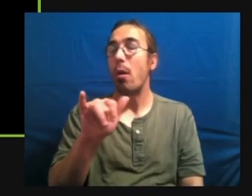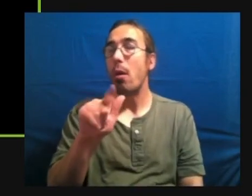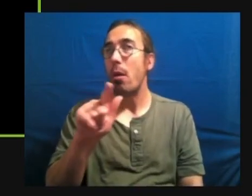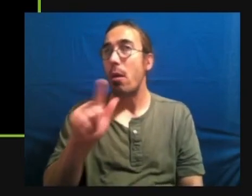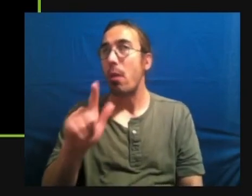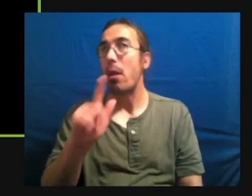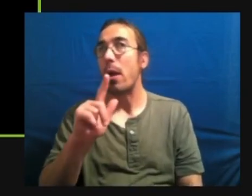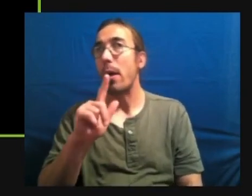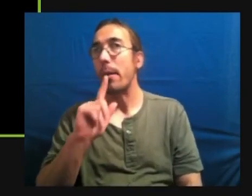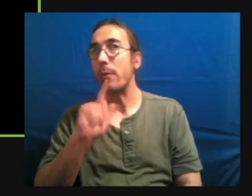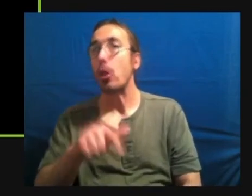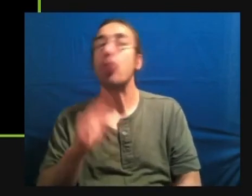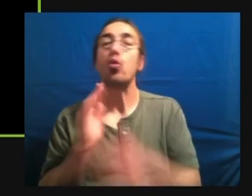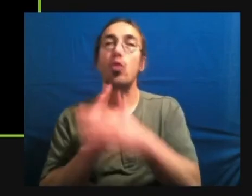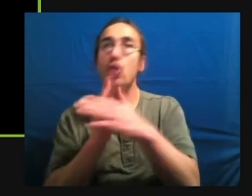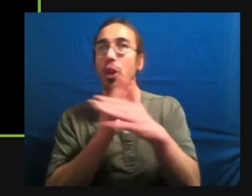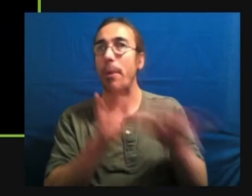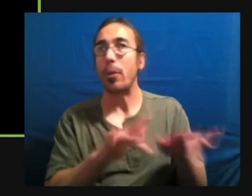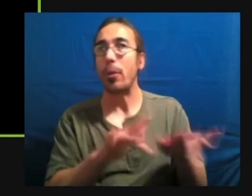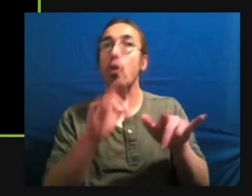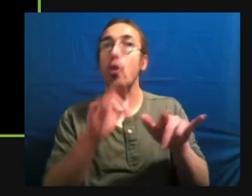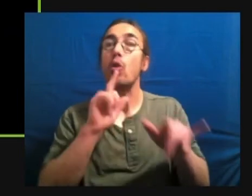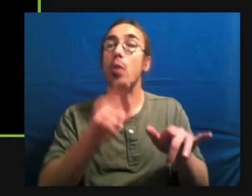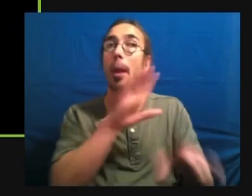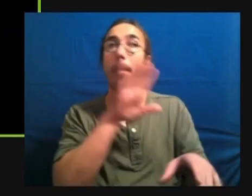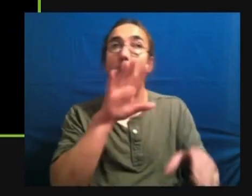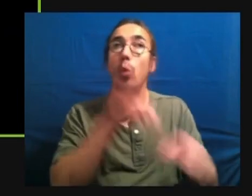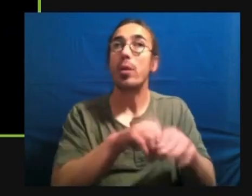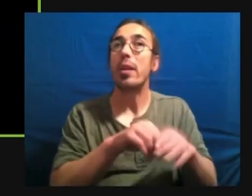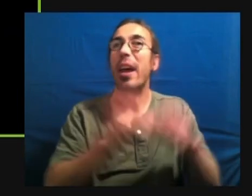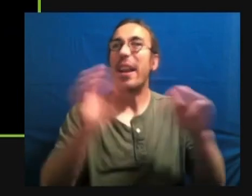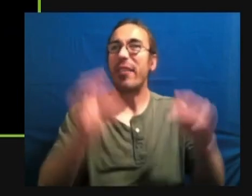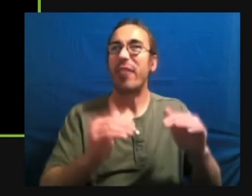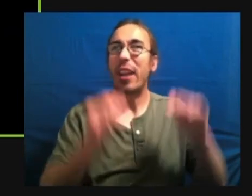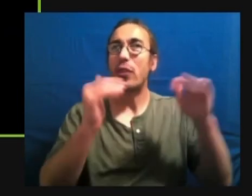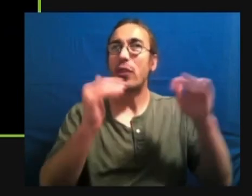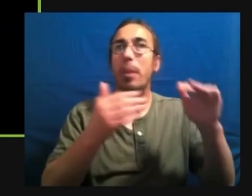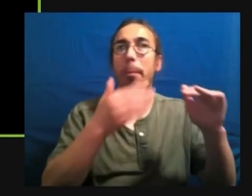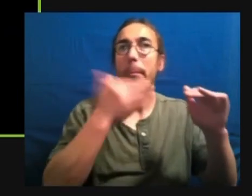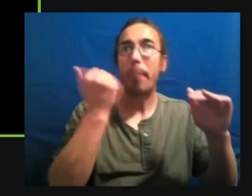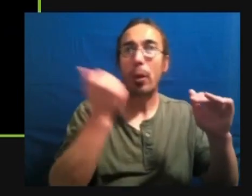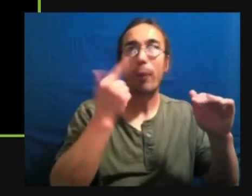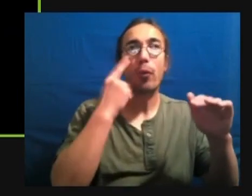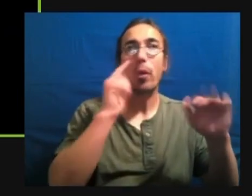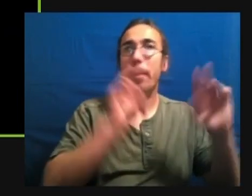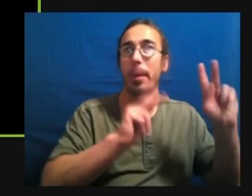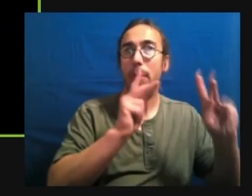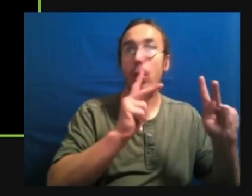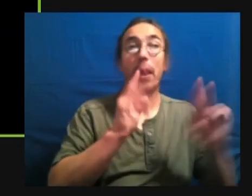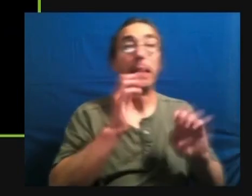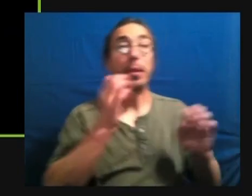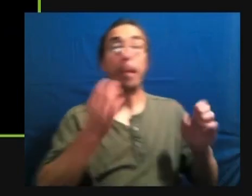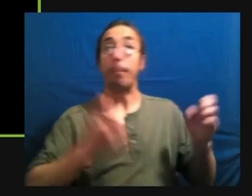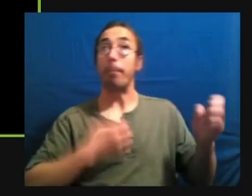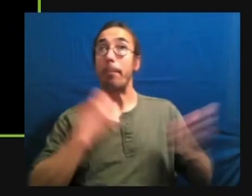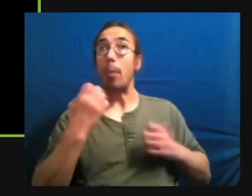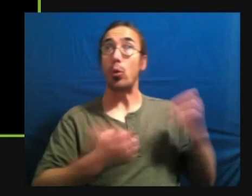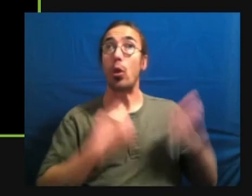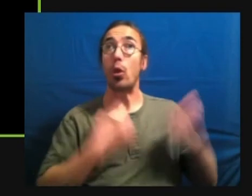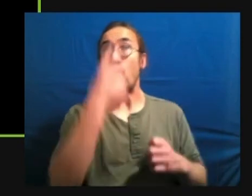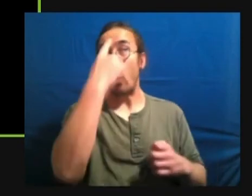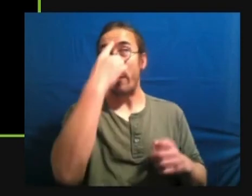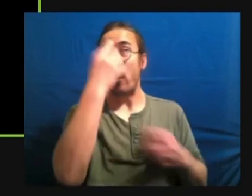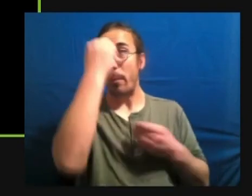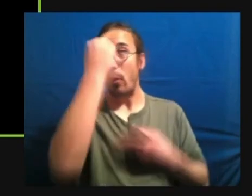collaborative empathy to actively participate in advancing the greater good. It's an emotional empathy, which is thoughtfully informed by